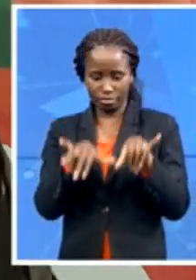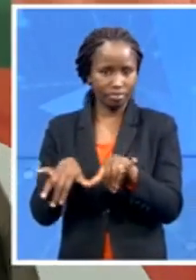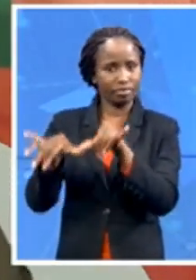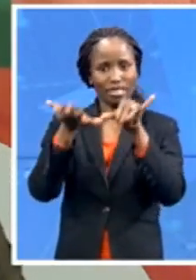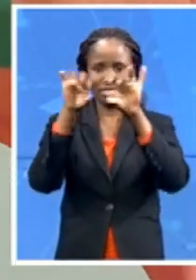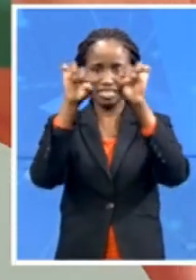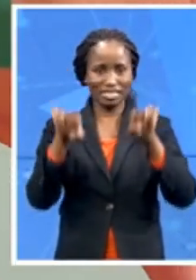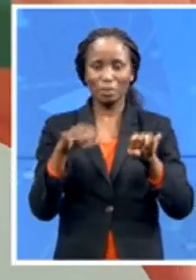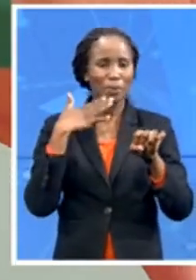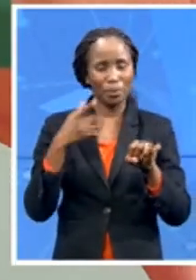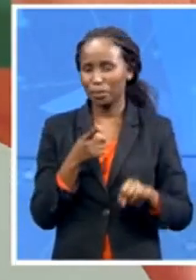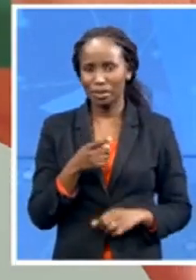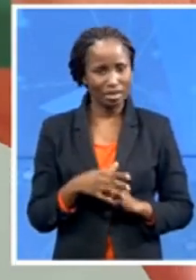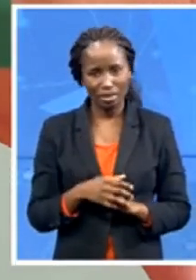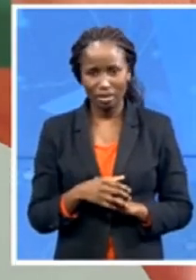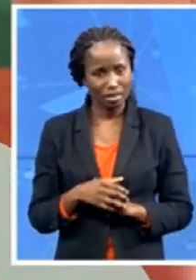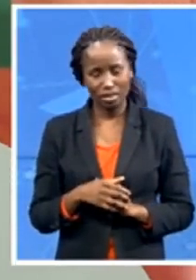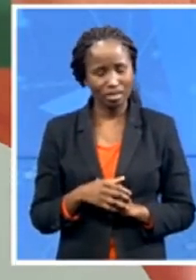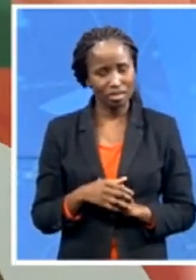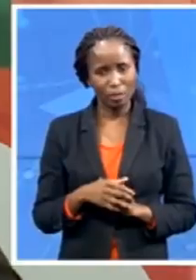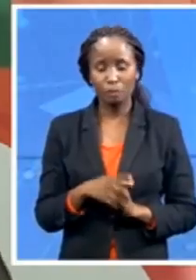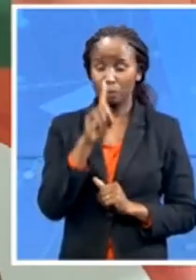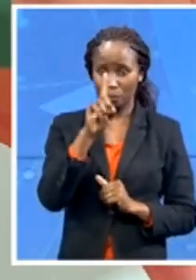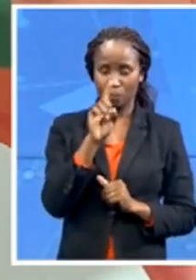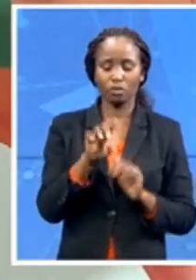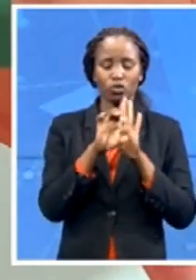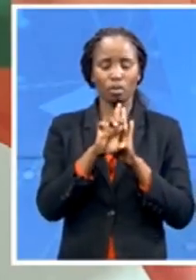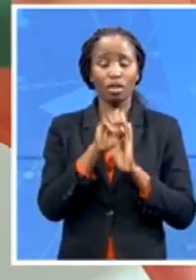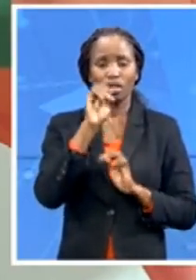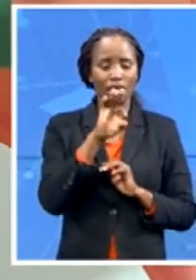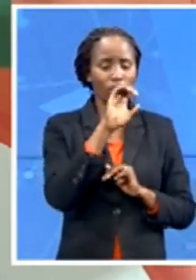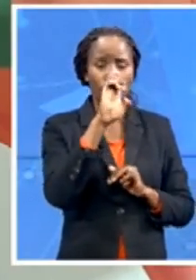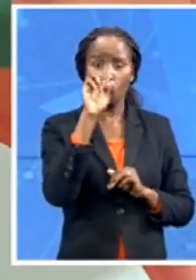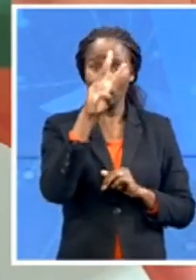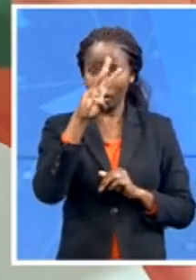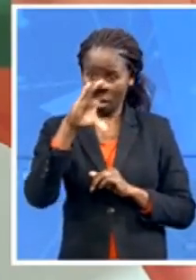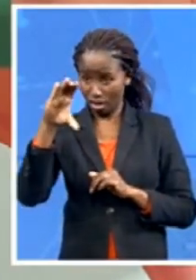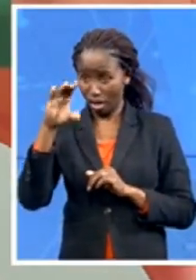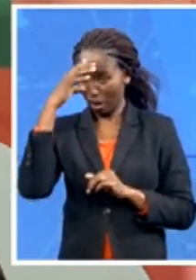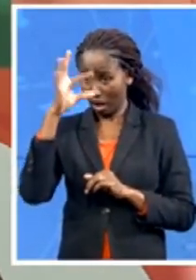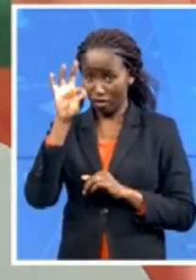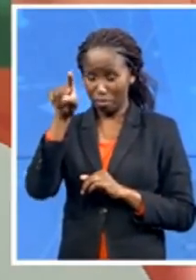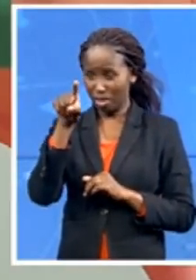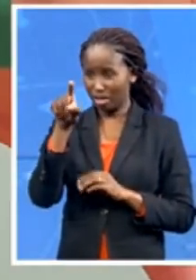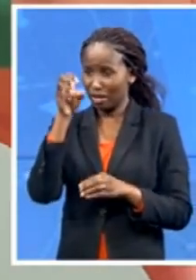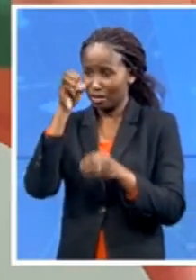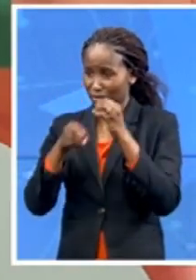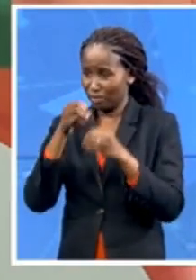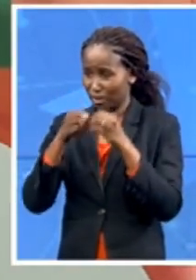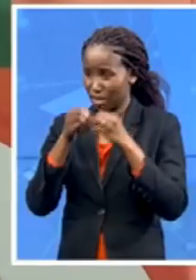if a Western Cape government aibalung selela bantu bakuti abakwezinda